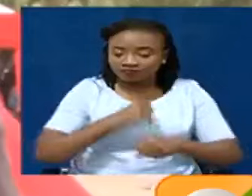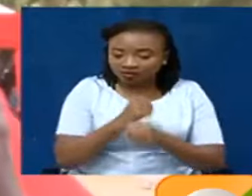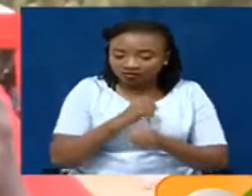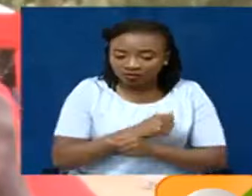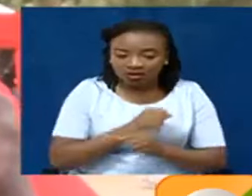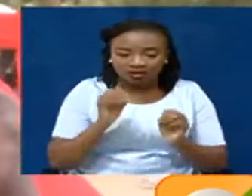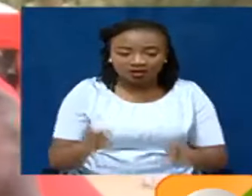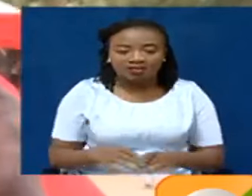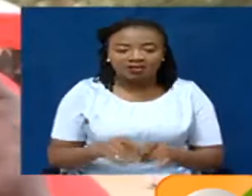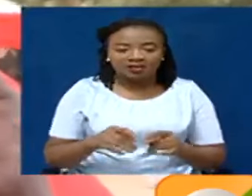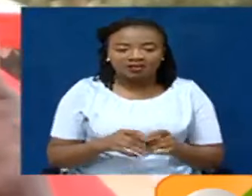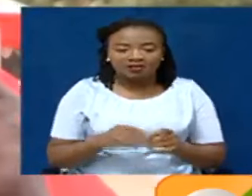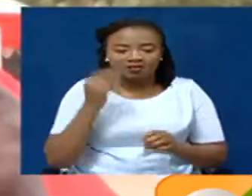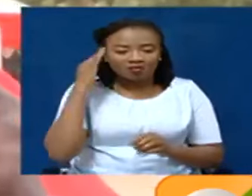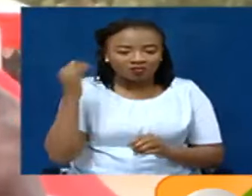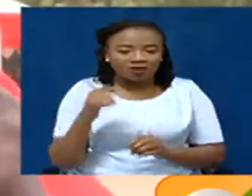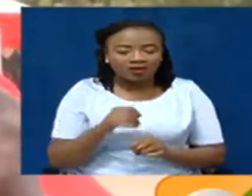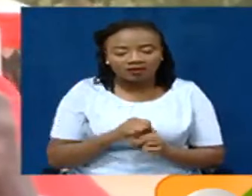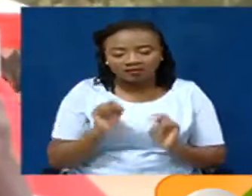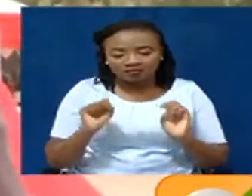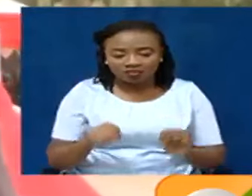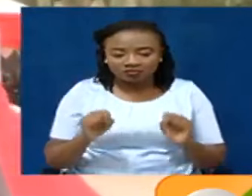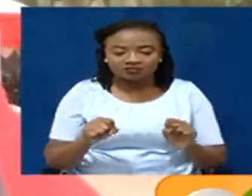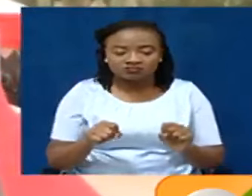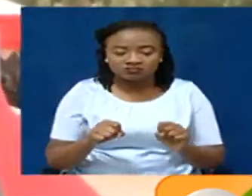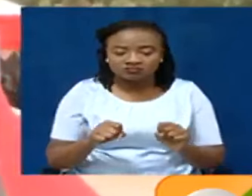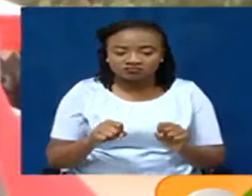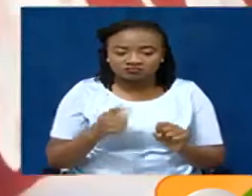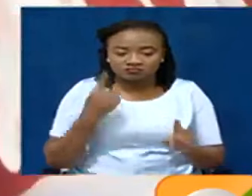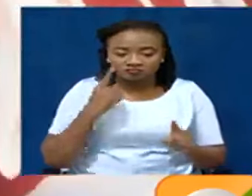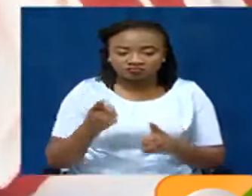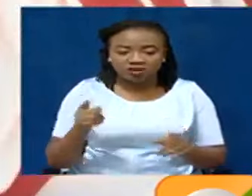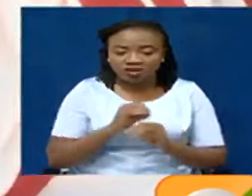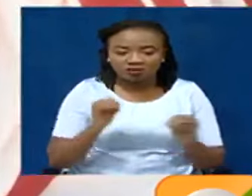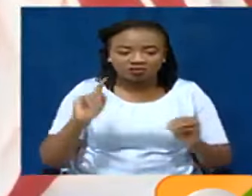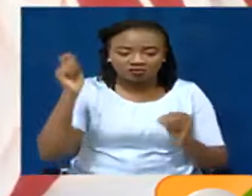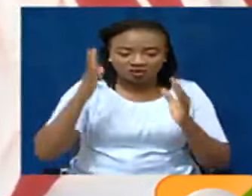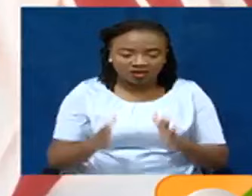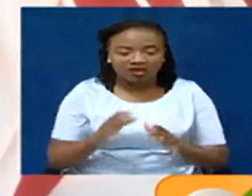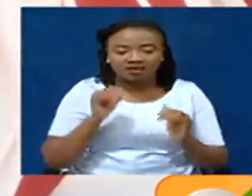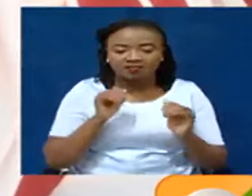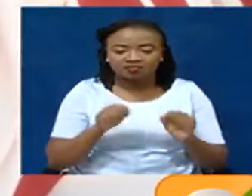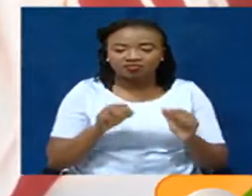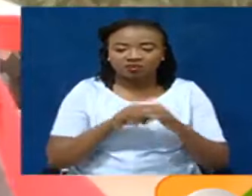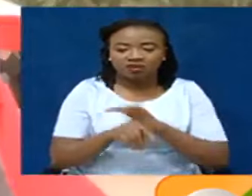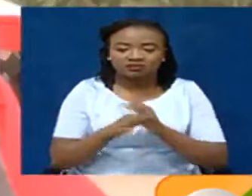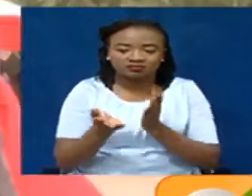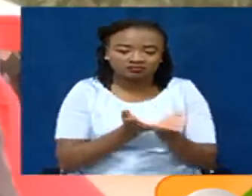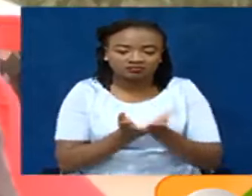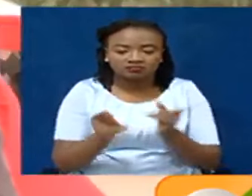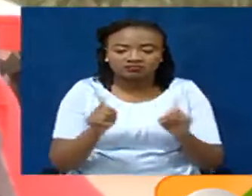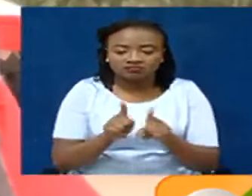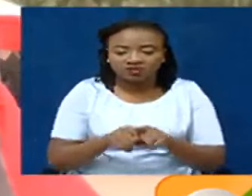ndio ingekuwa inawekwa kipambele kushughulikiwa, ndio hakuna Mkenya atabaki bila kuhudumiwa. Ile capitation ya high